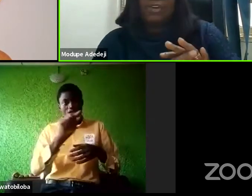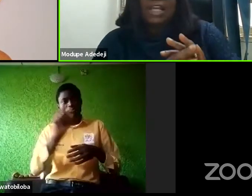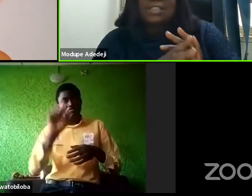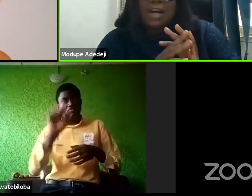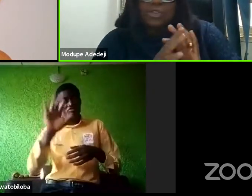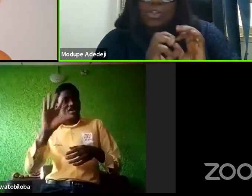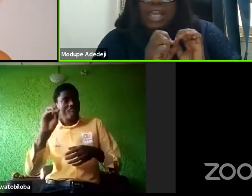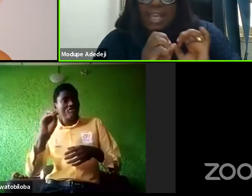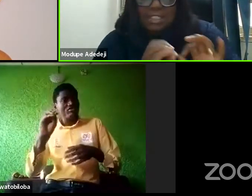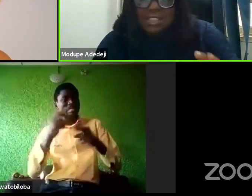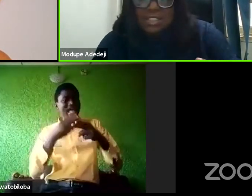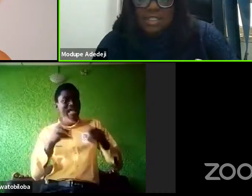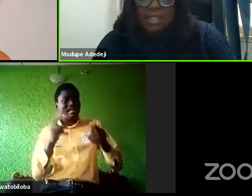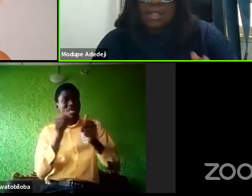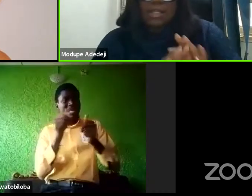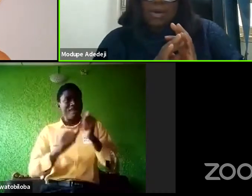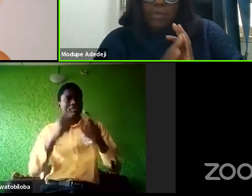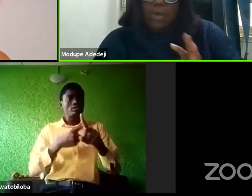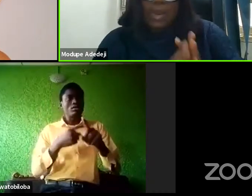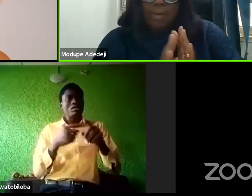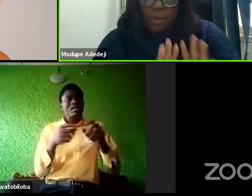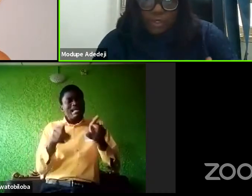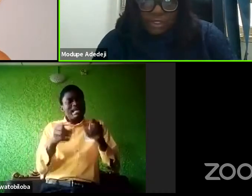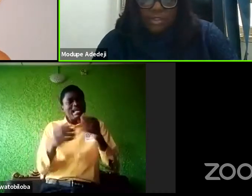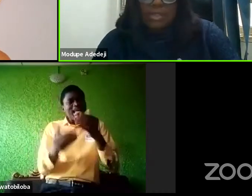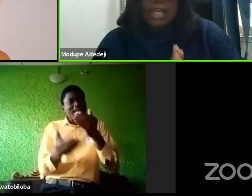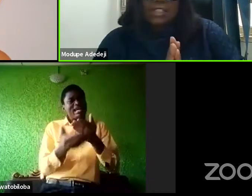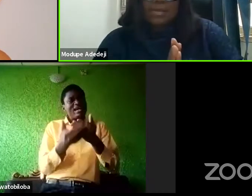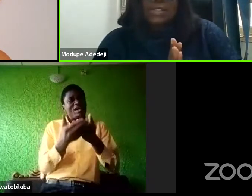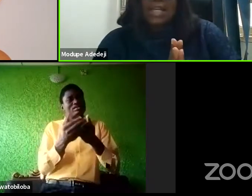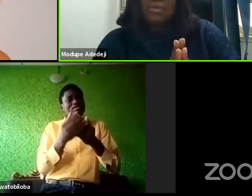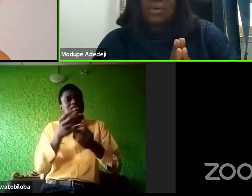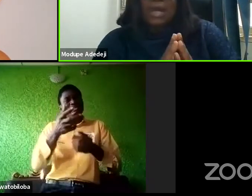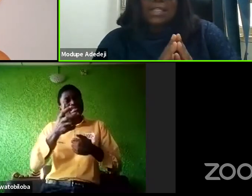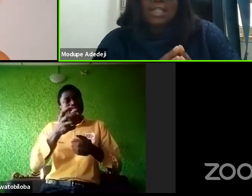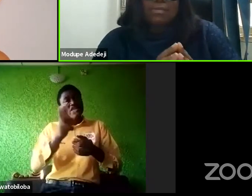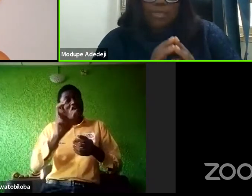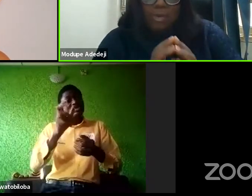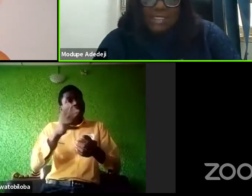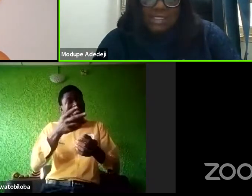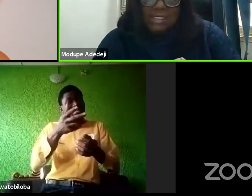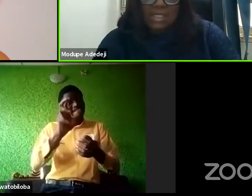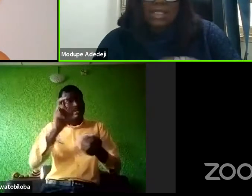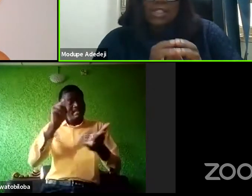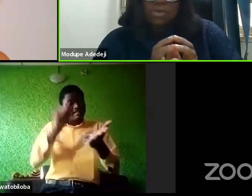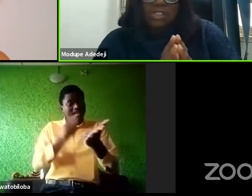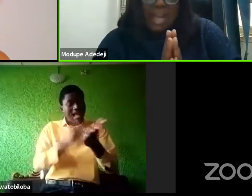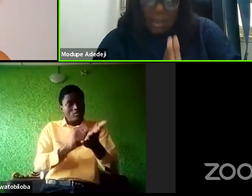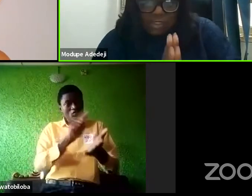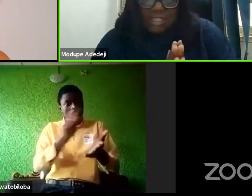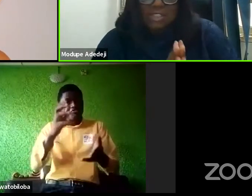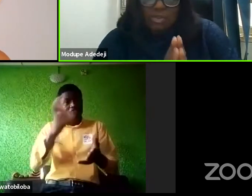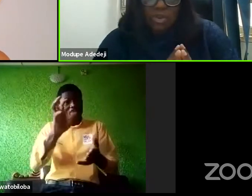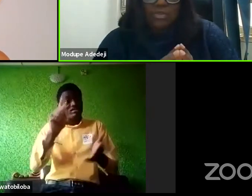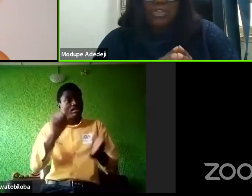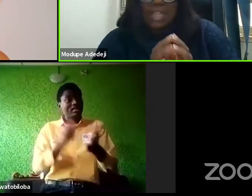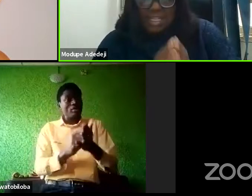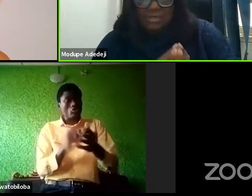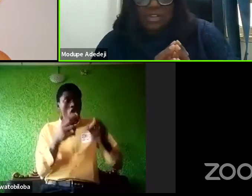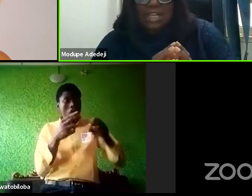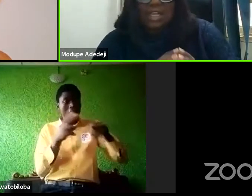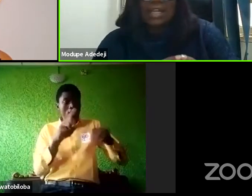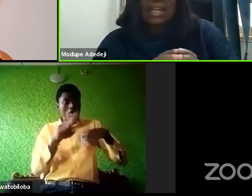300 to 500,000 eggs when we are born, especially when we attain puberty. It was counted sort